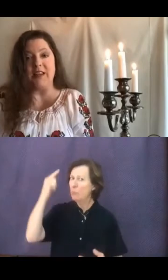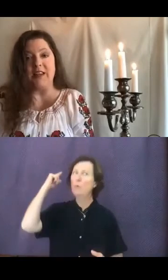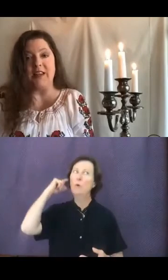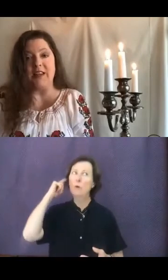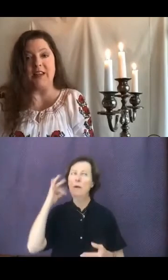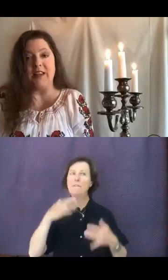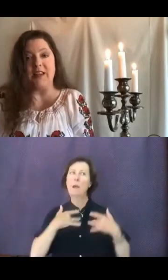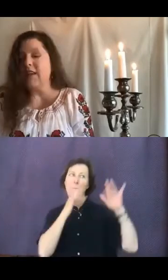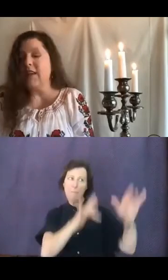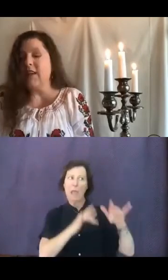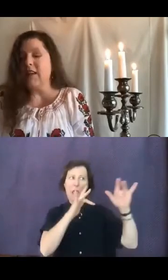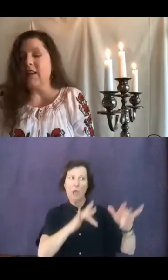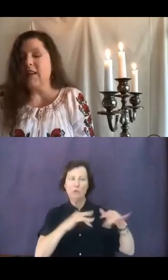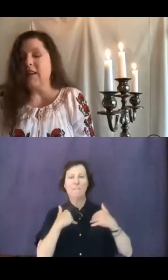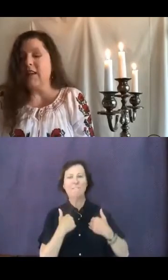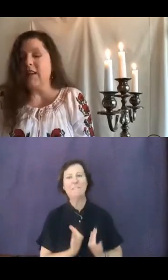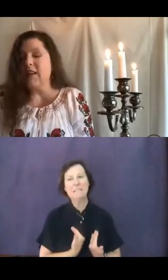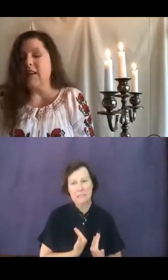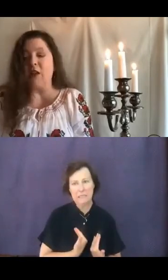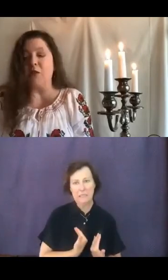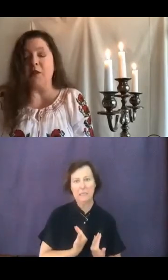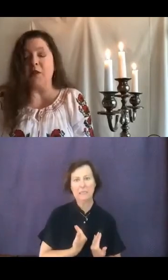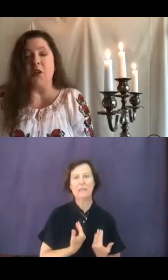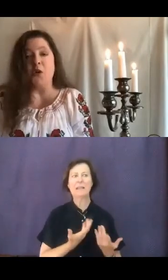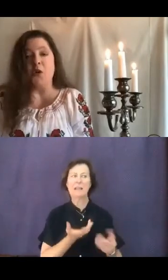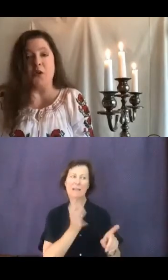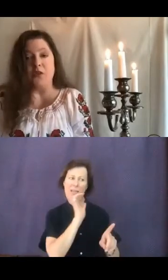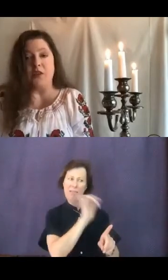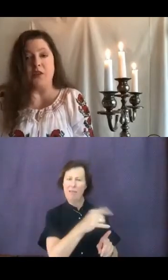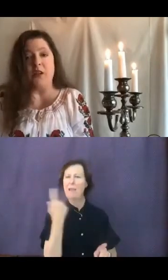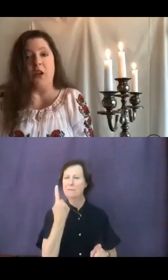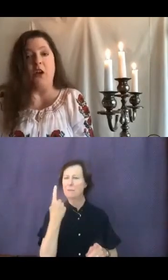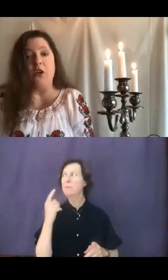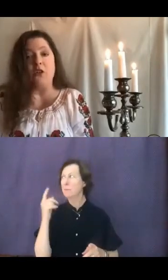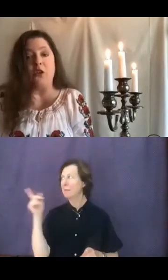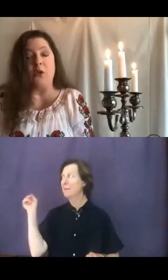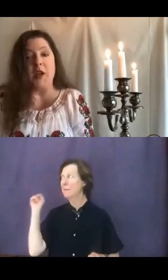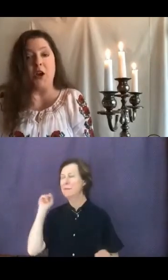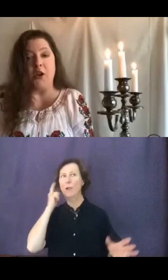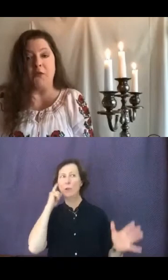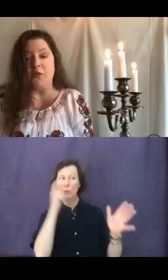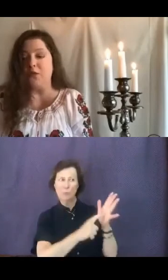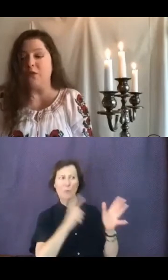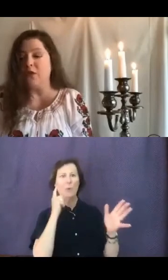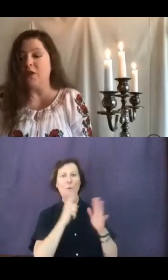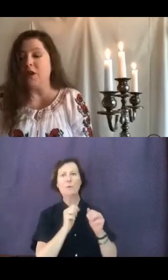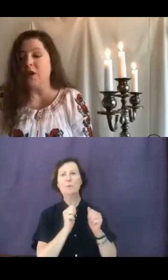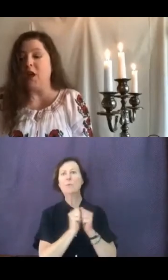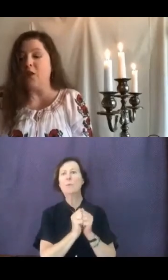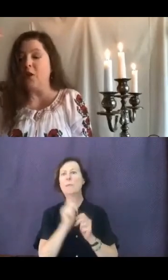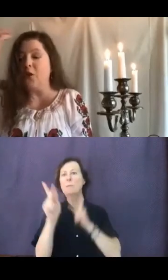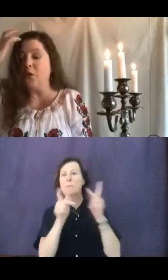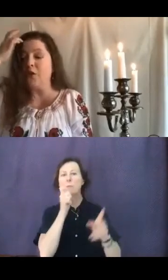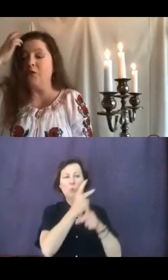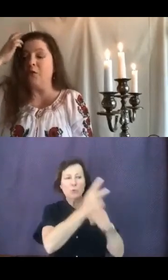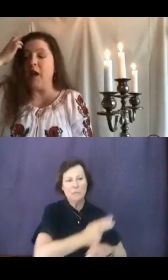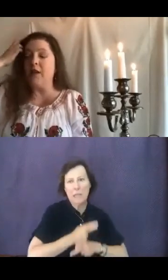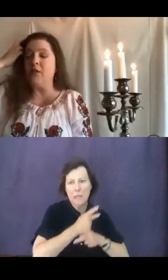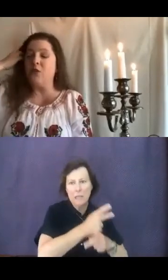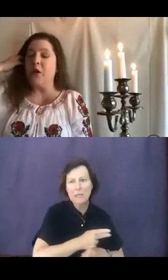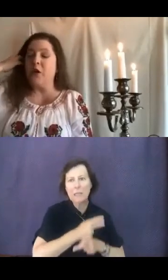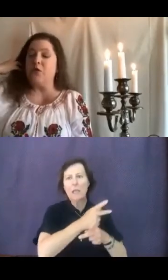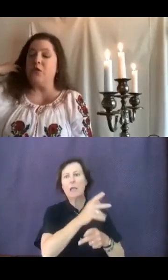fatigue. It is something that has been noticed in long-term caregivers and those in